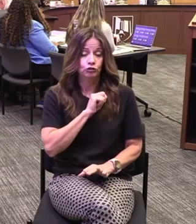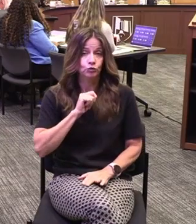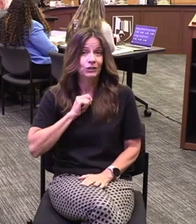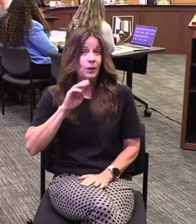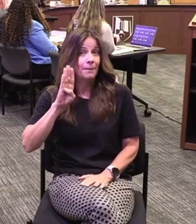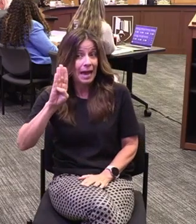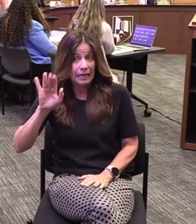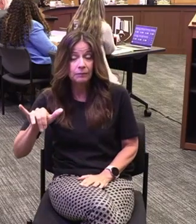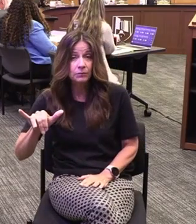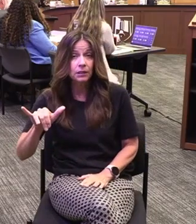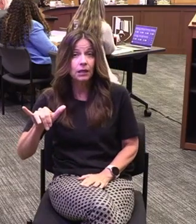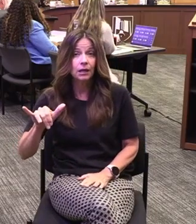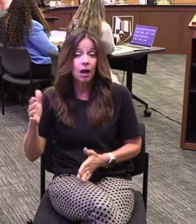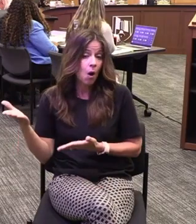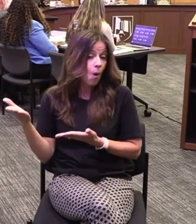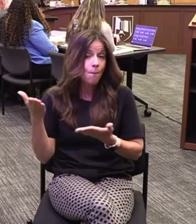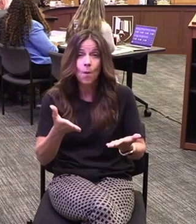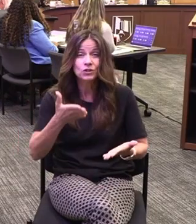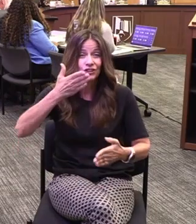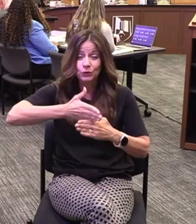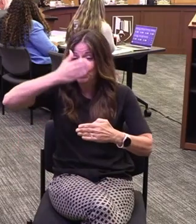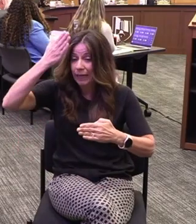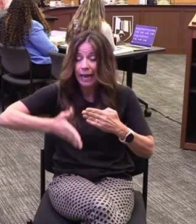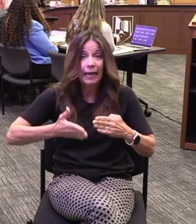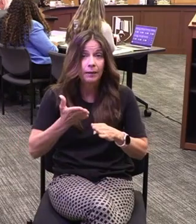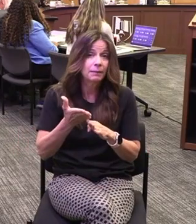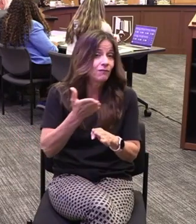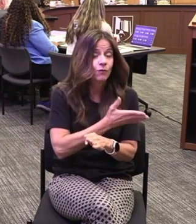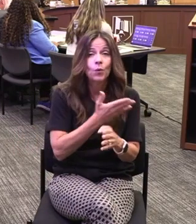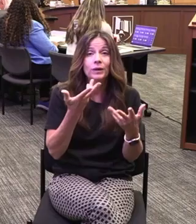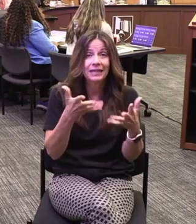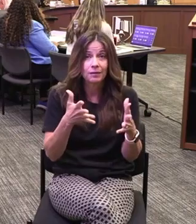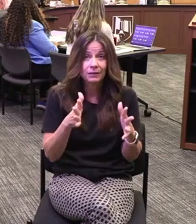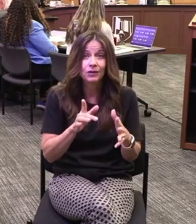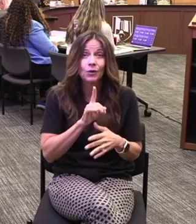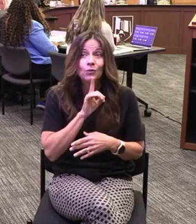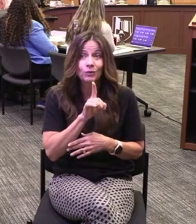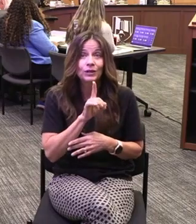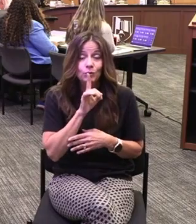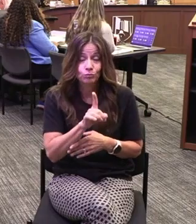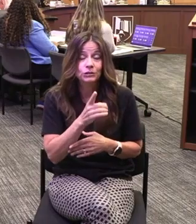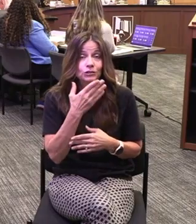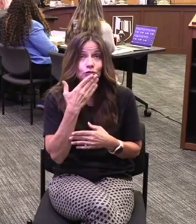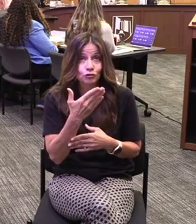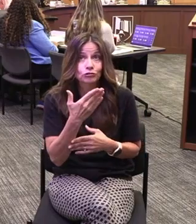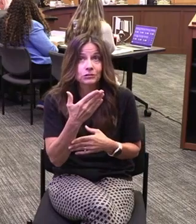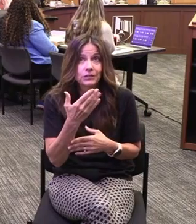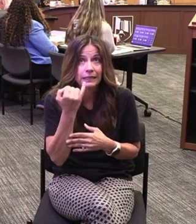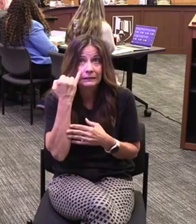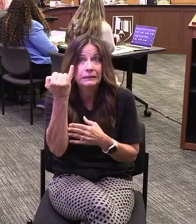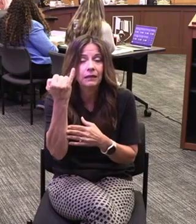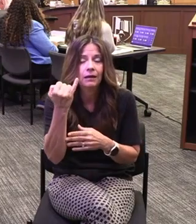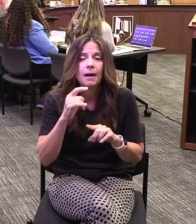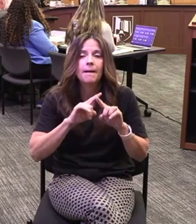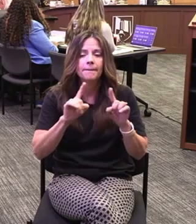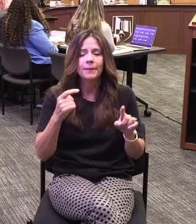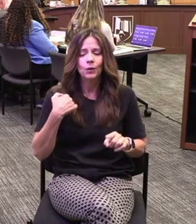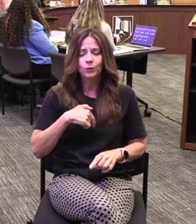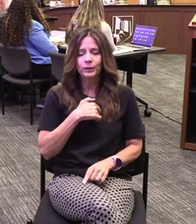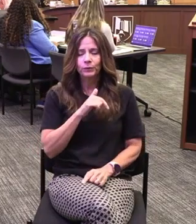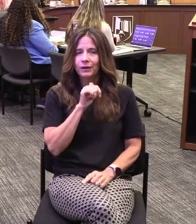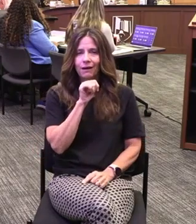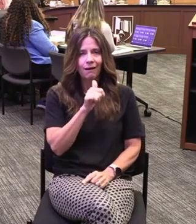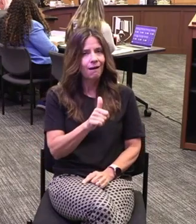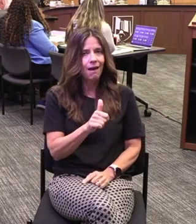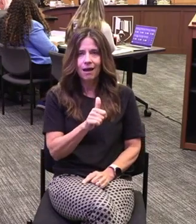Bottomley motioned to adjourn it before we completed it, probably with real good insight. But we were not